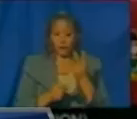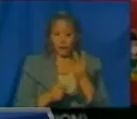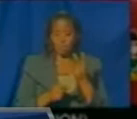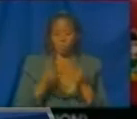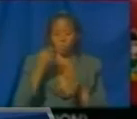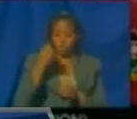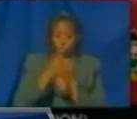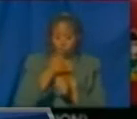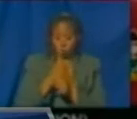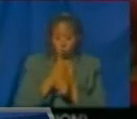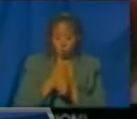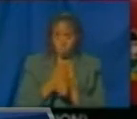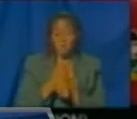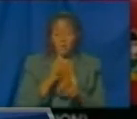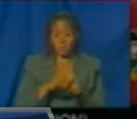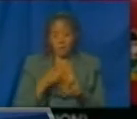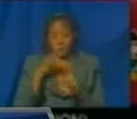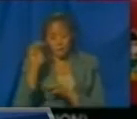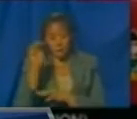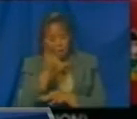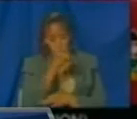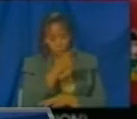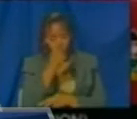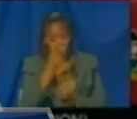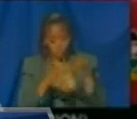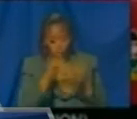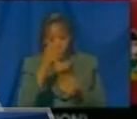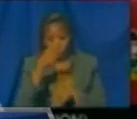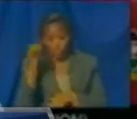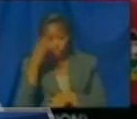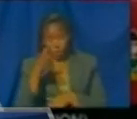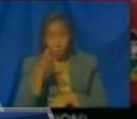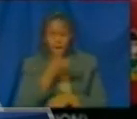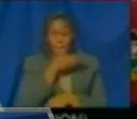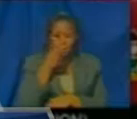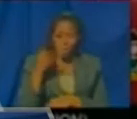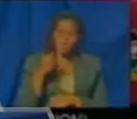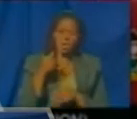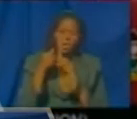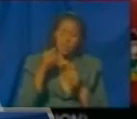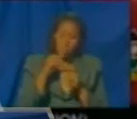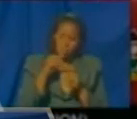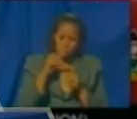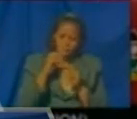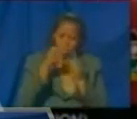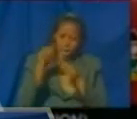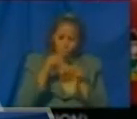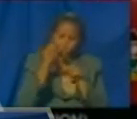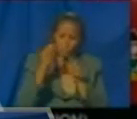around. As I beg you to vote to pass this, please let it be on record that the issue of